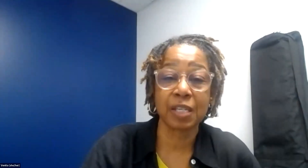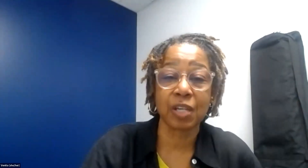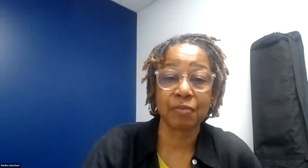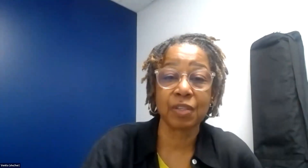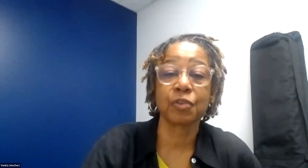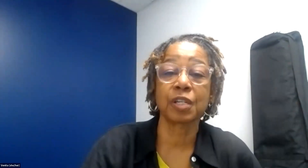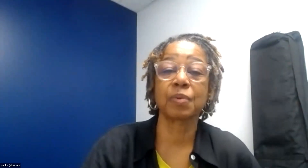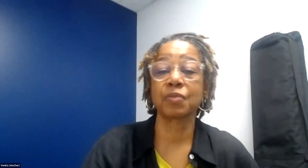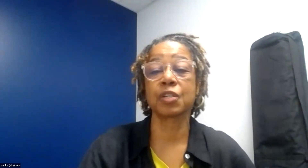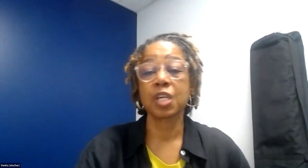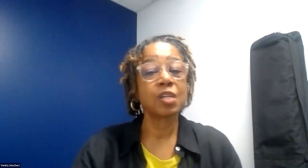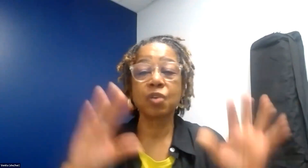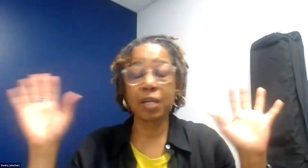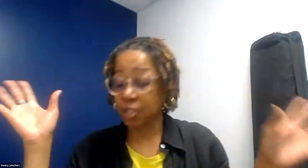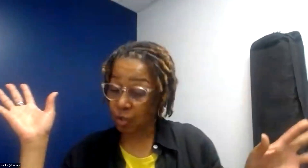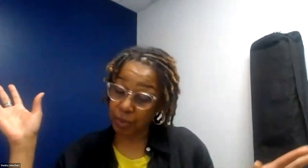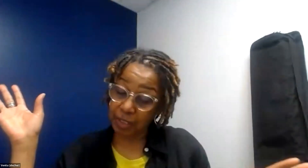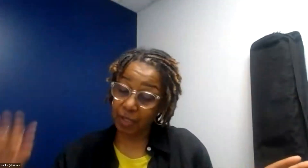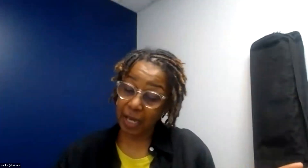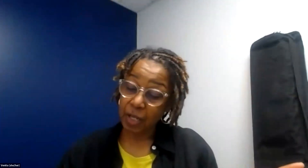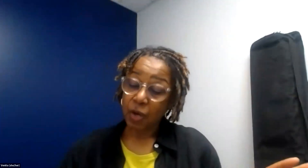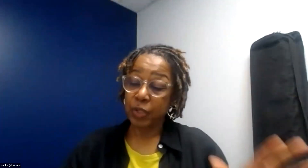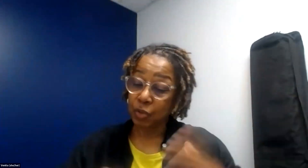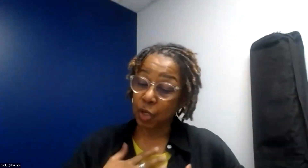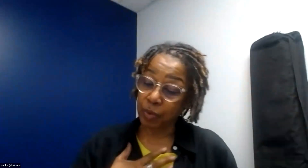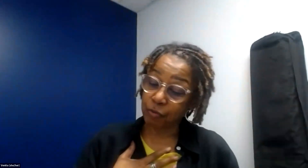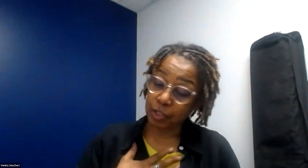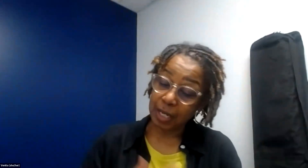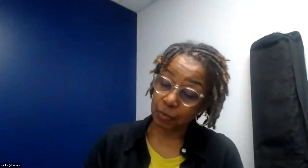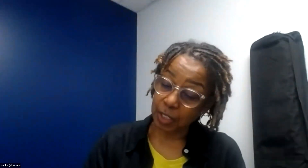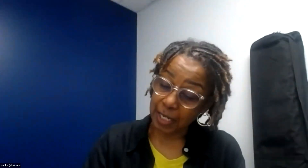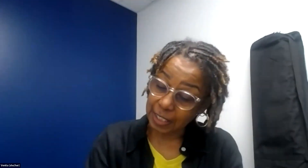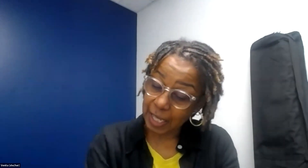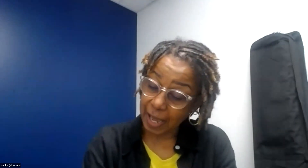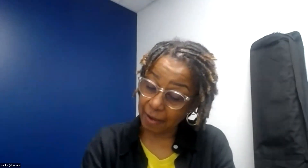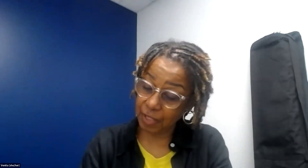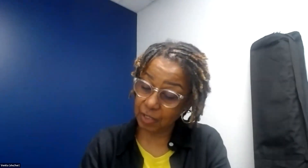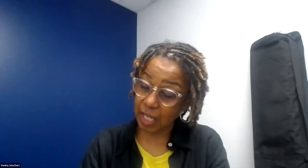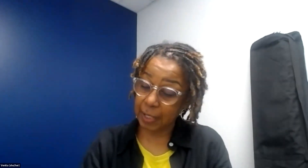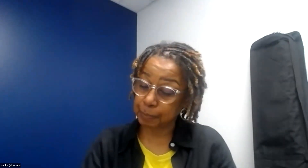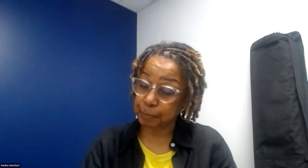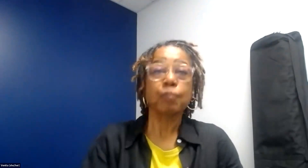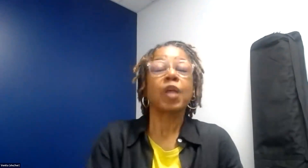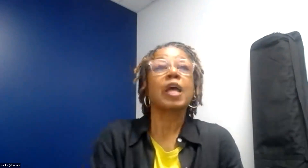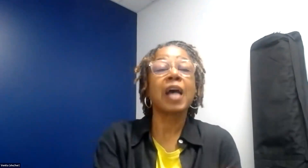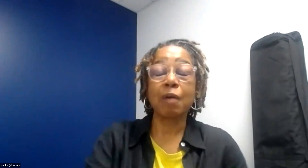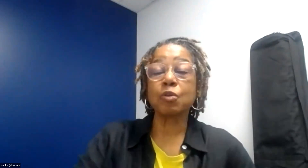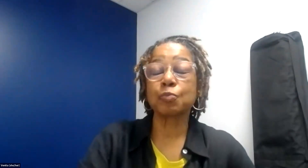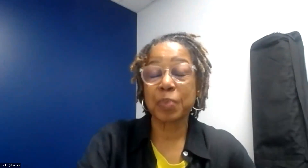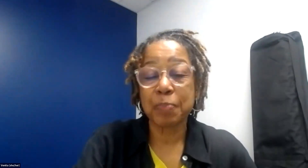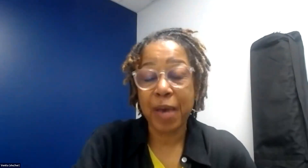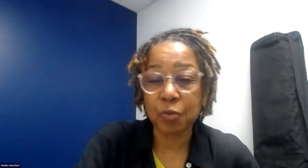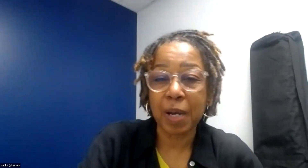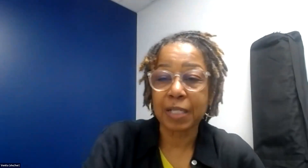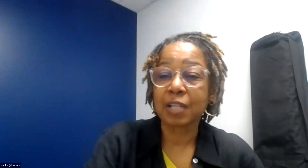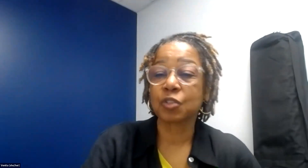living with HIV for a number of years. So I just believe that we do know we're 4 times more likely to have this. And yeah, I will